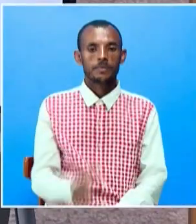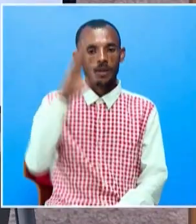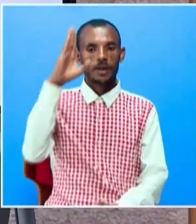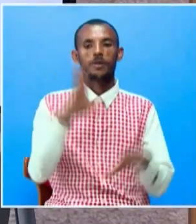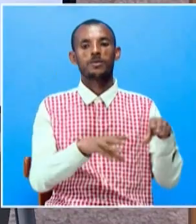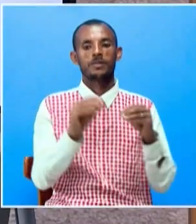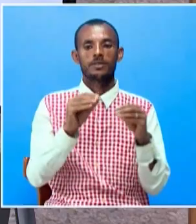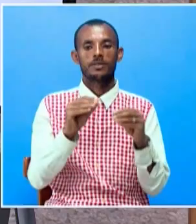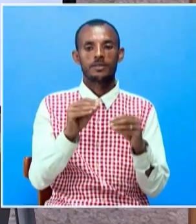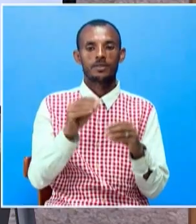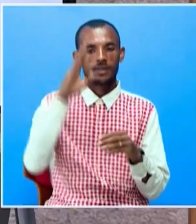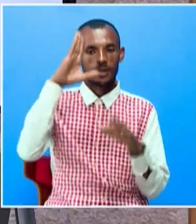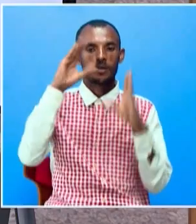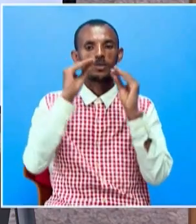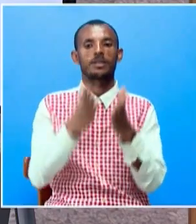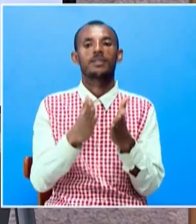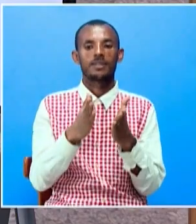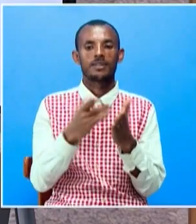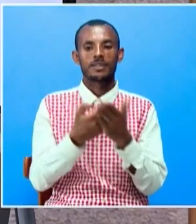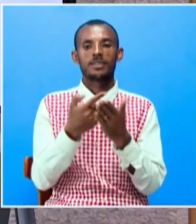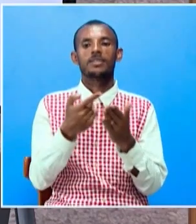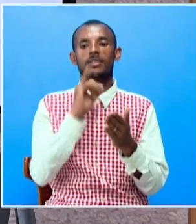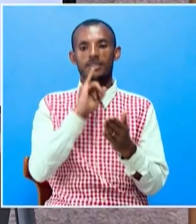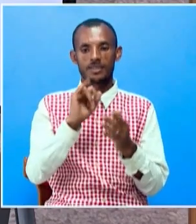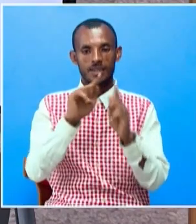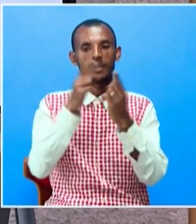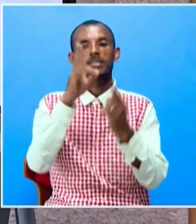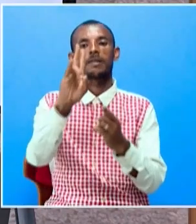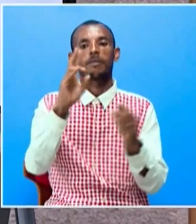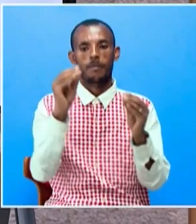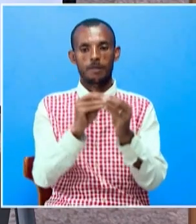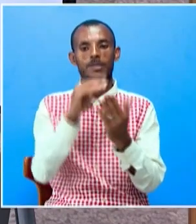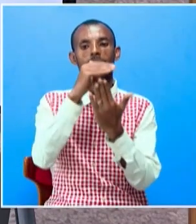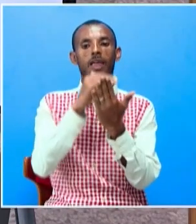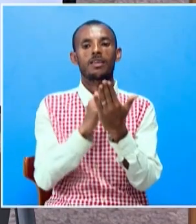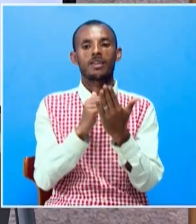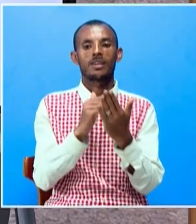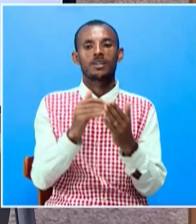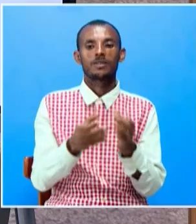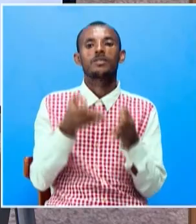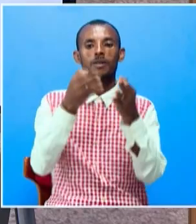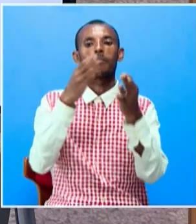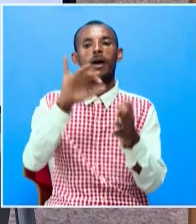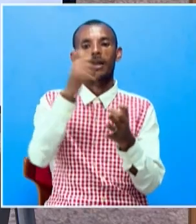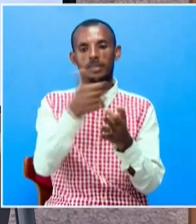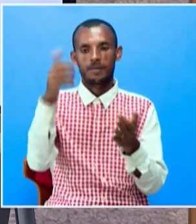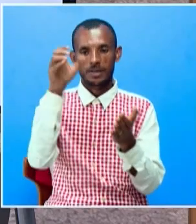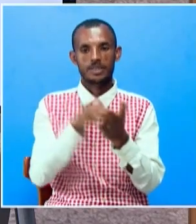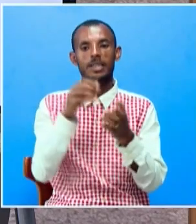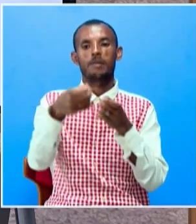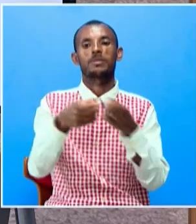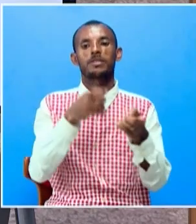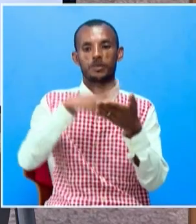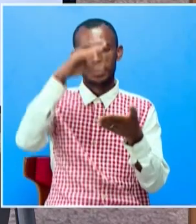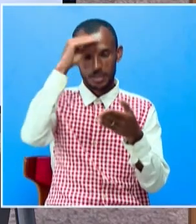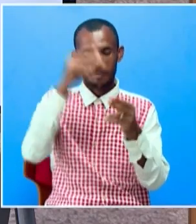Hello students, hello teacher. This is grade 7 mathematics lesson brought to you by Addis Ababa City